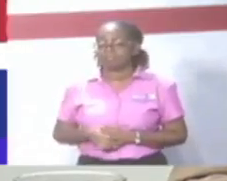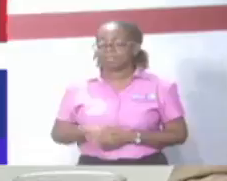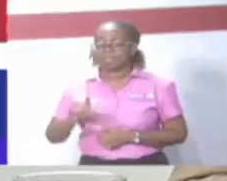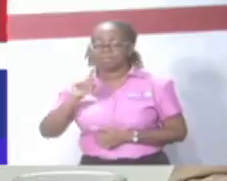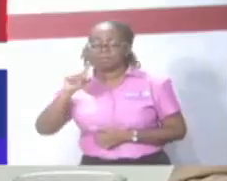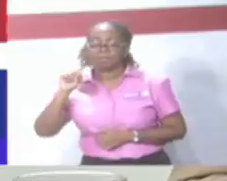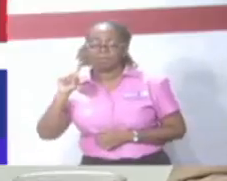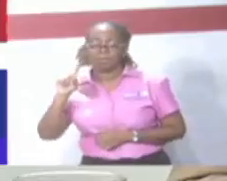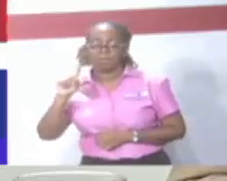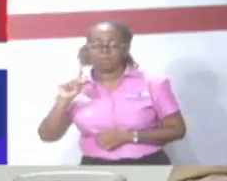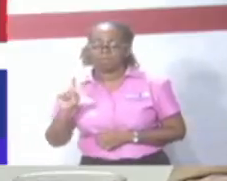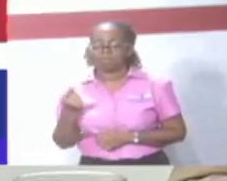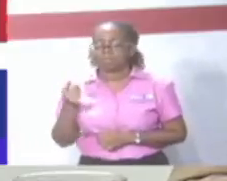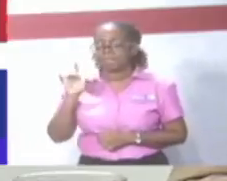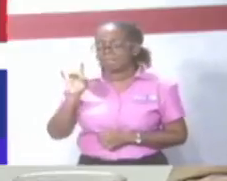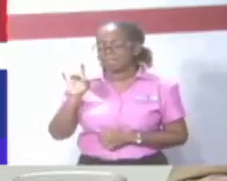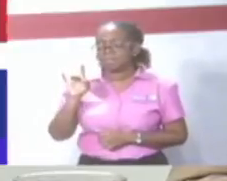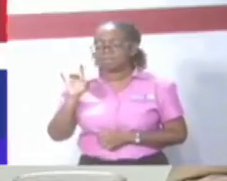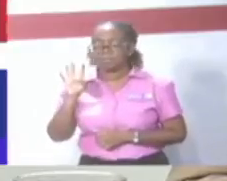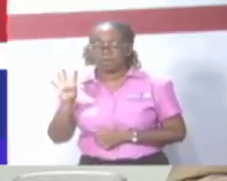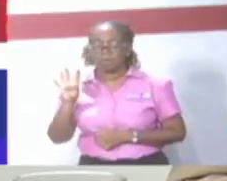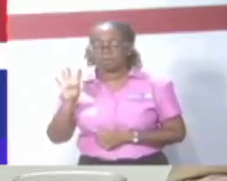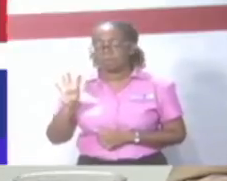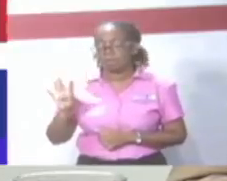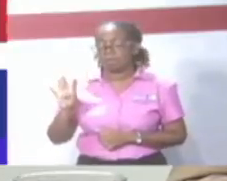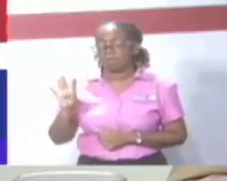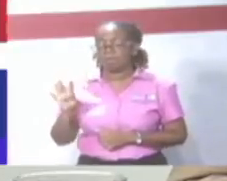doses. Yesterday,